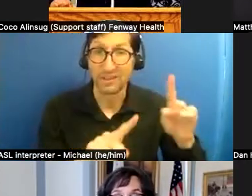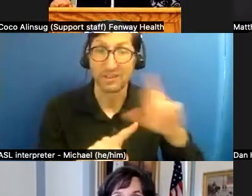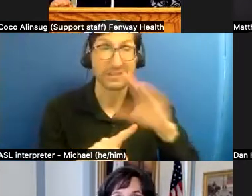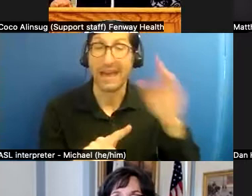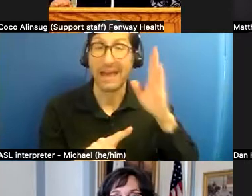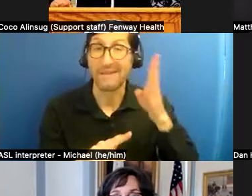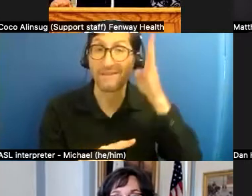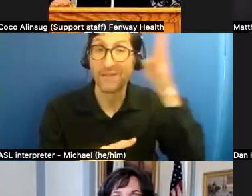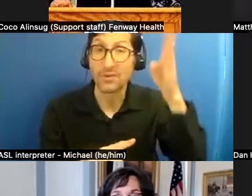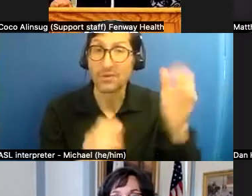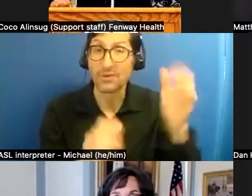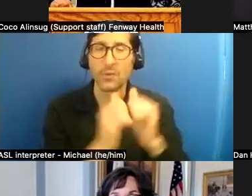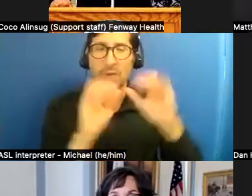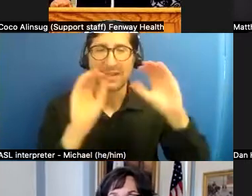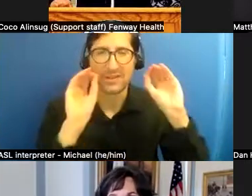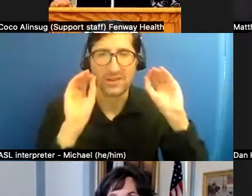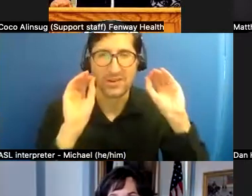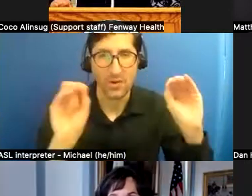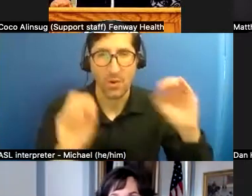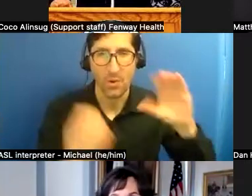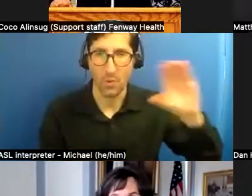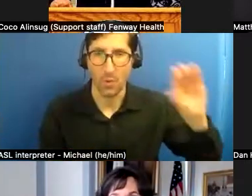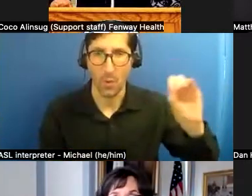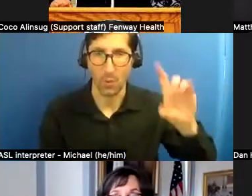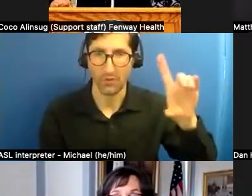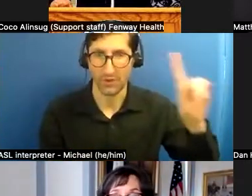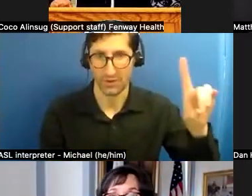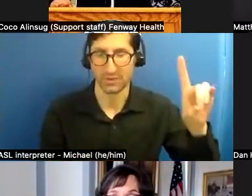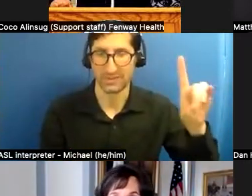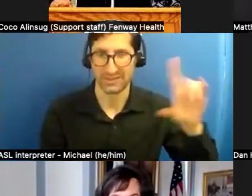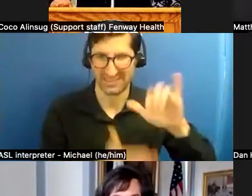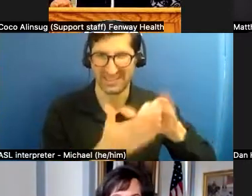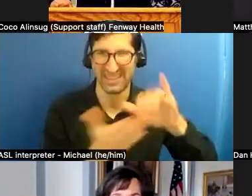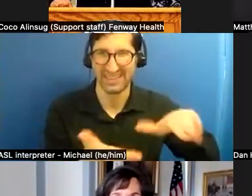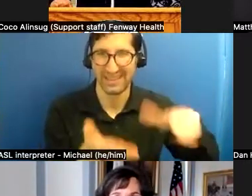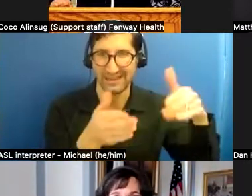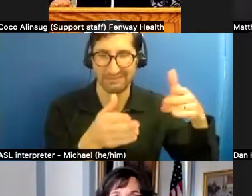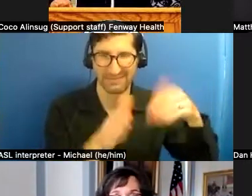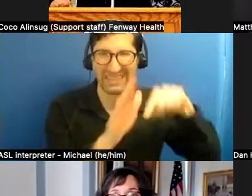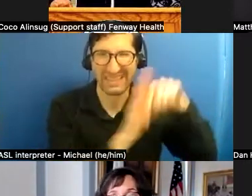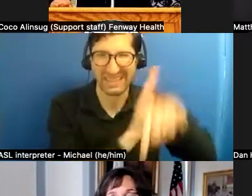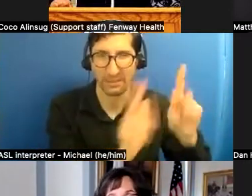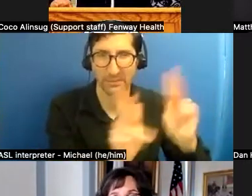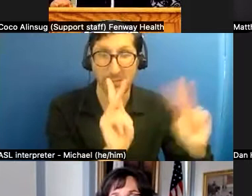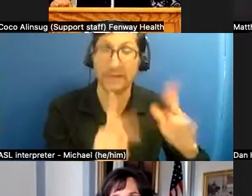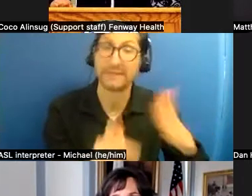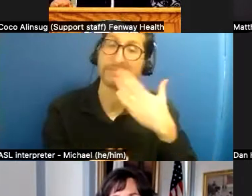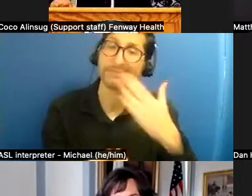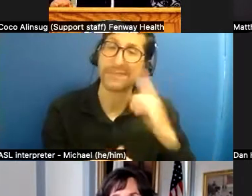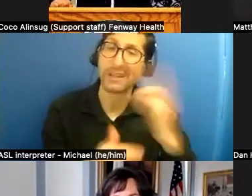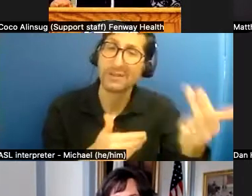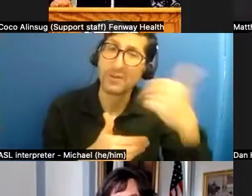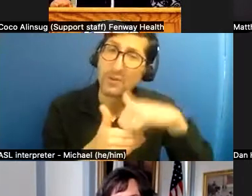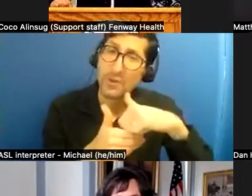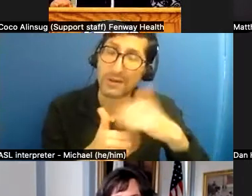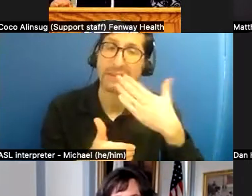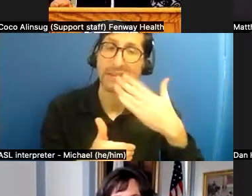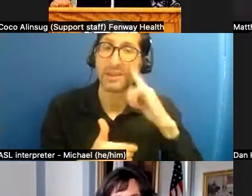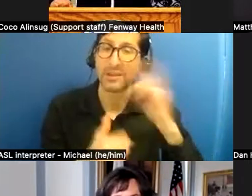with zero fatal overdoses. Thank you for being here and for being part of that